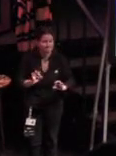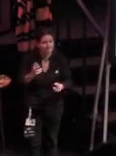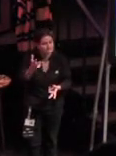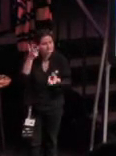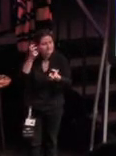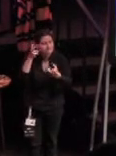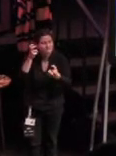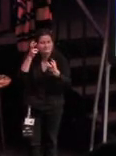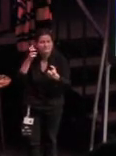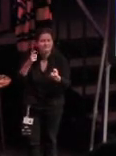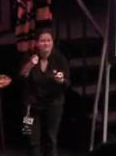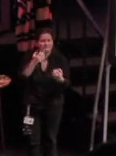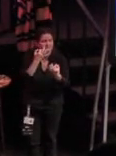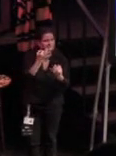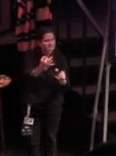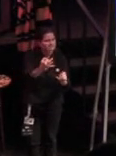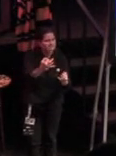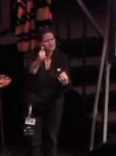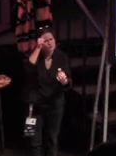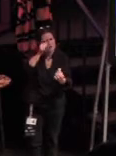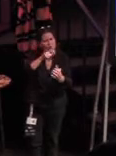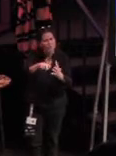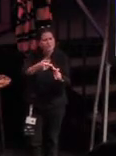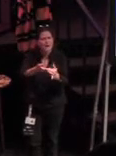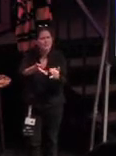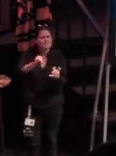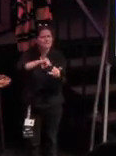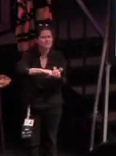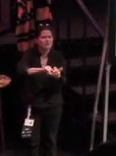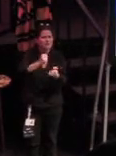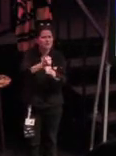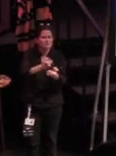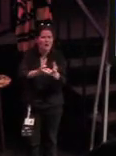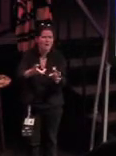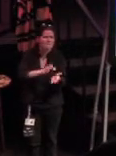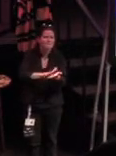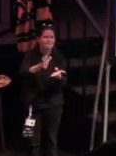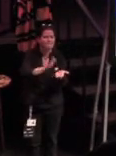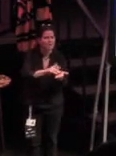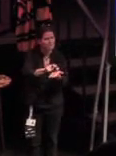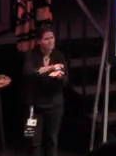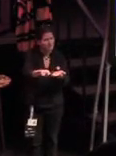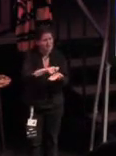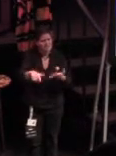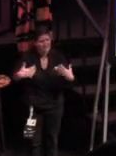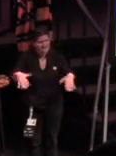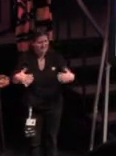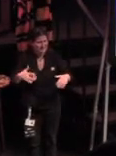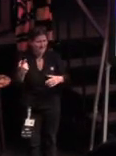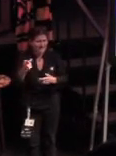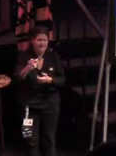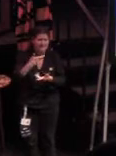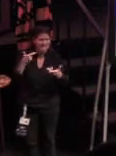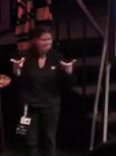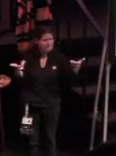And you know, and it was like, if you know James Graham's writing, like, he's a master, he's amazing. But the way he writes dialogue, it's like, you